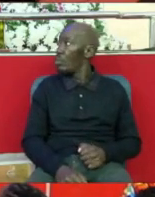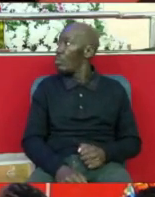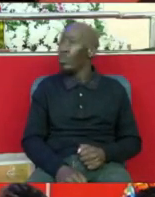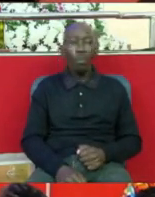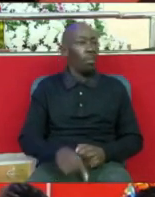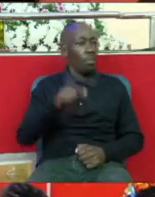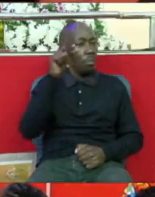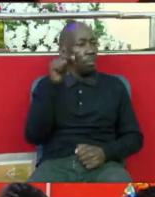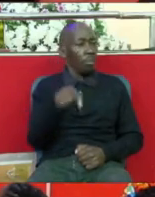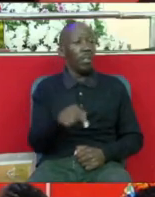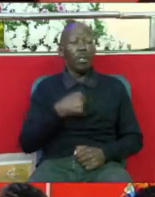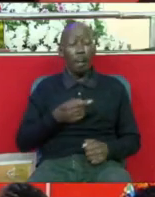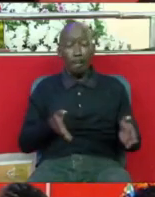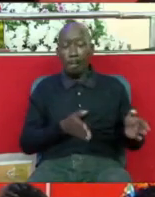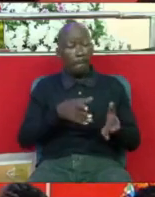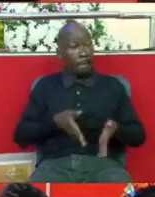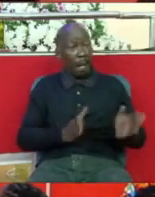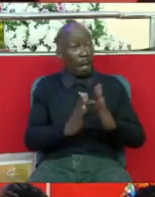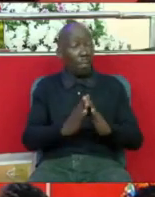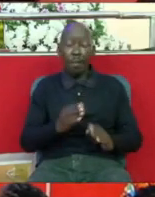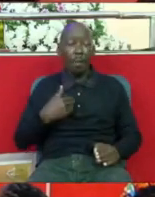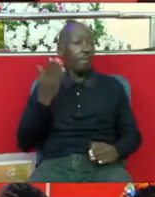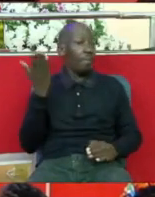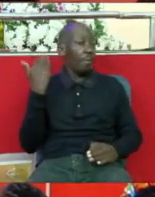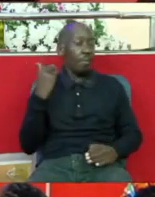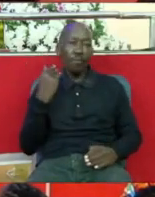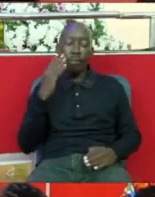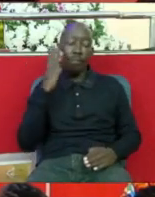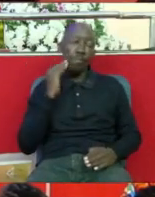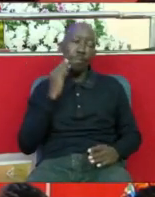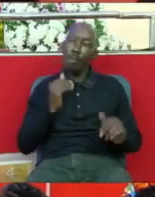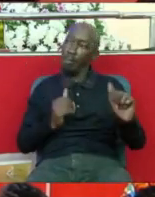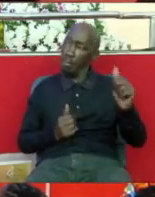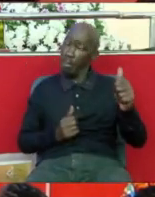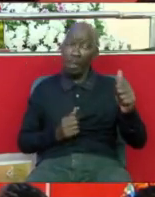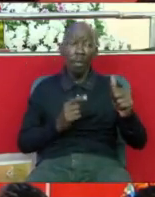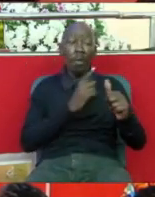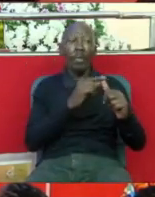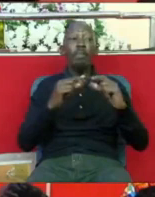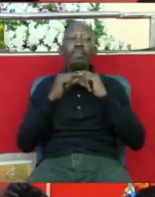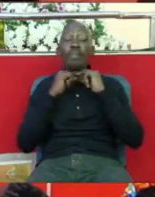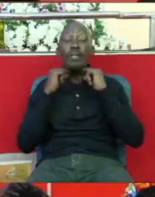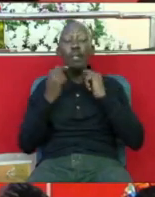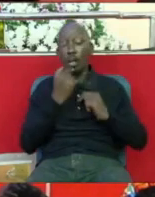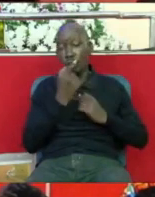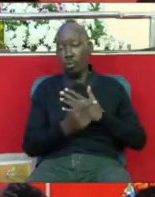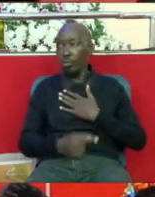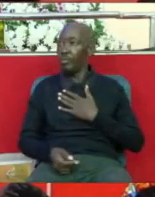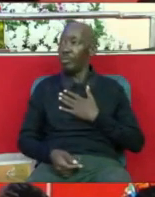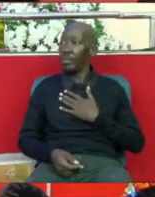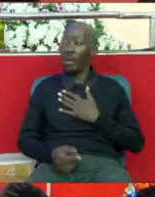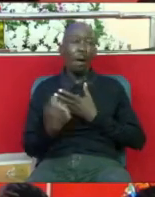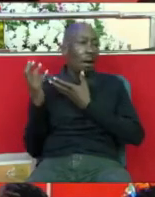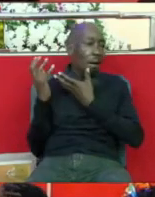This is a path they have never been before. Hii ilikuwa ni njia ambayo hawakuwa wamepitia tangu zamani. And the priest are told, na wale wakuhani wakaambiwa,